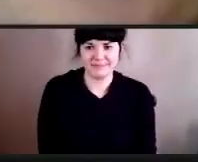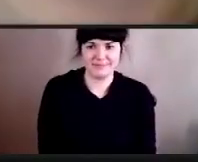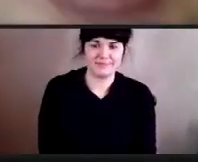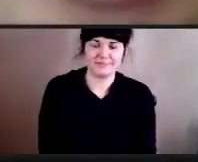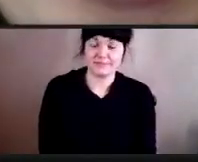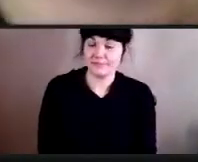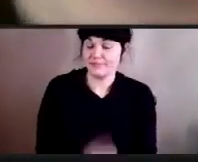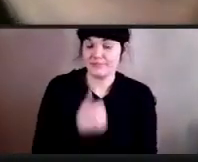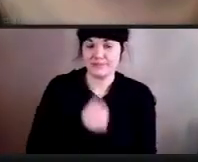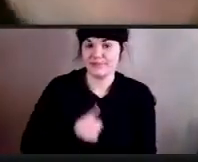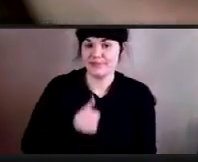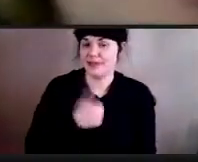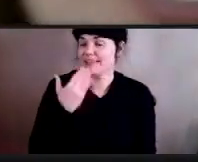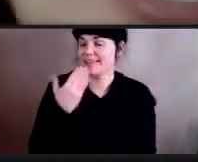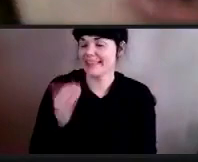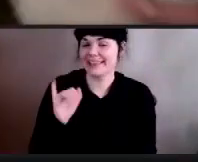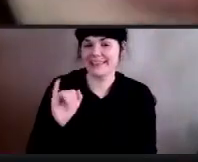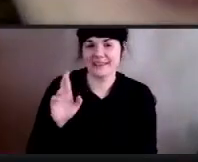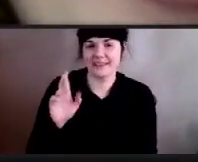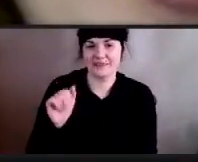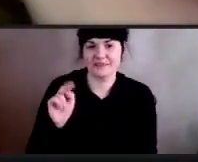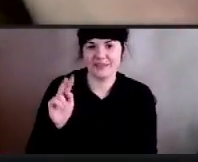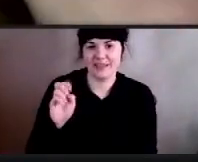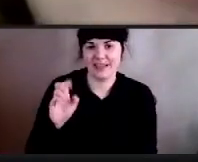Sorry, thank you, Irina.